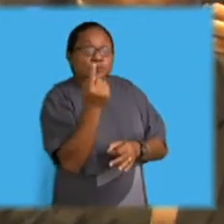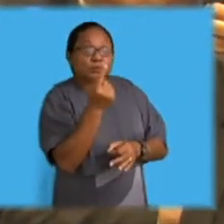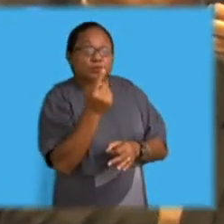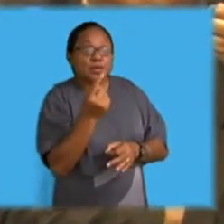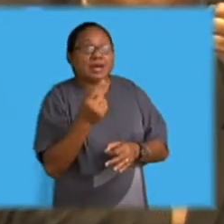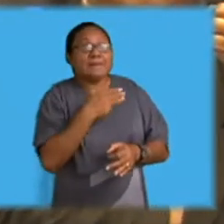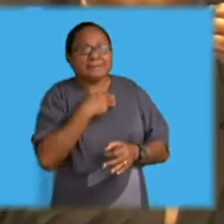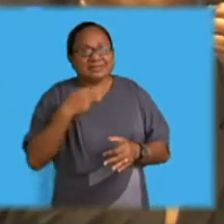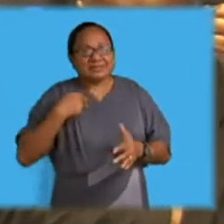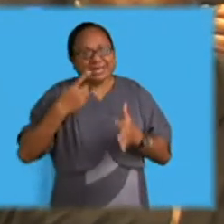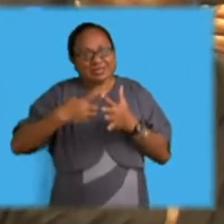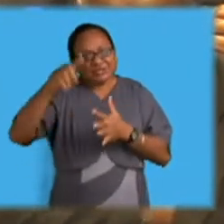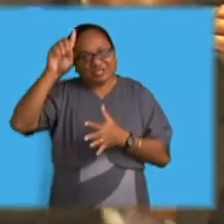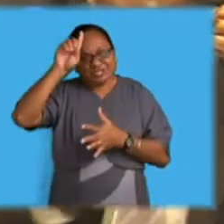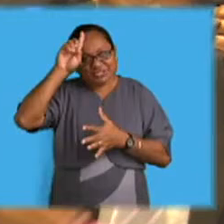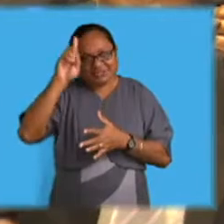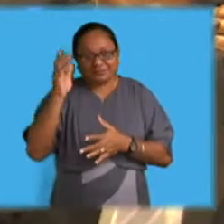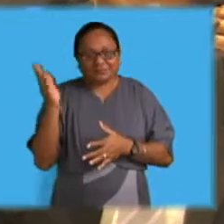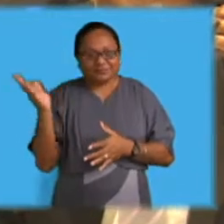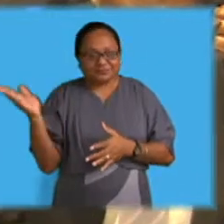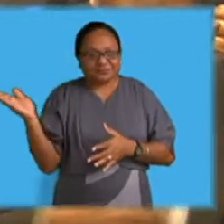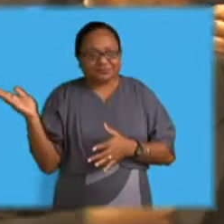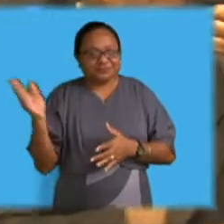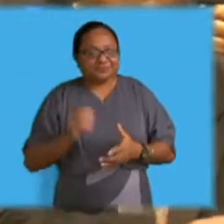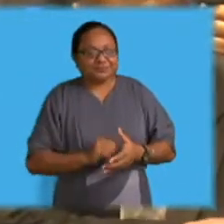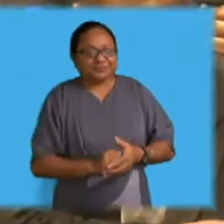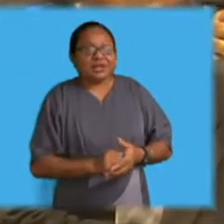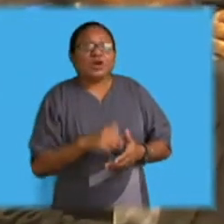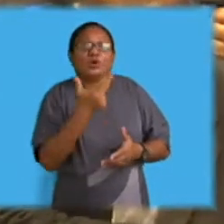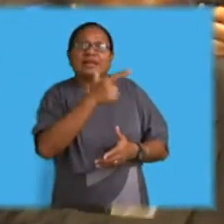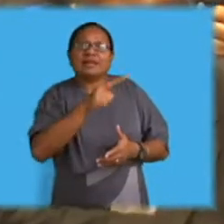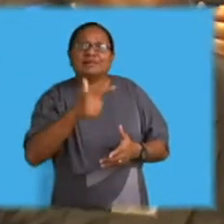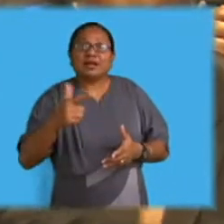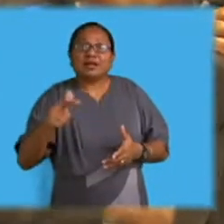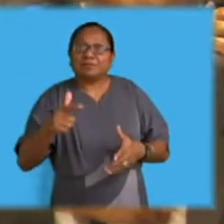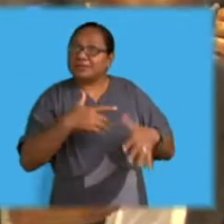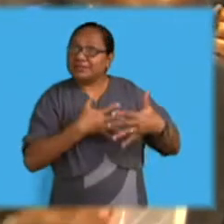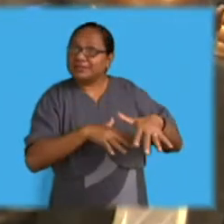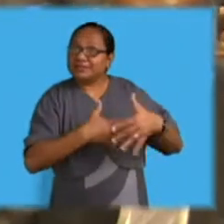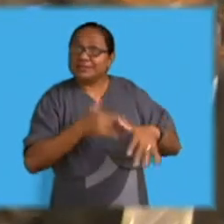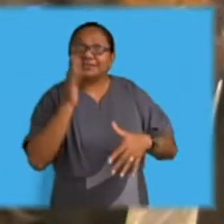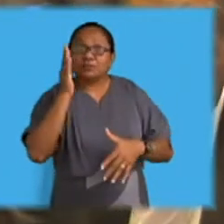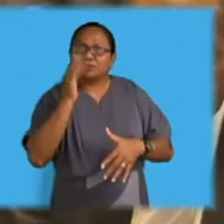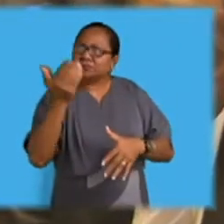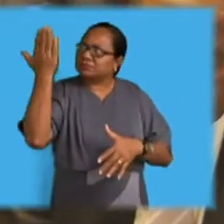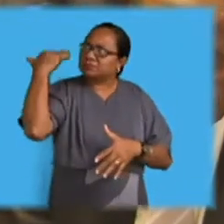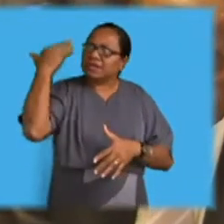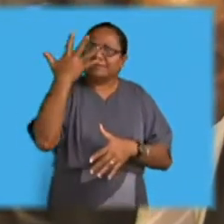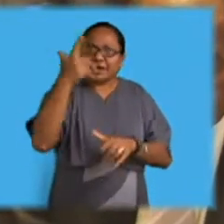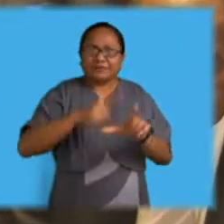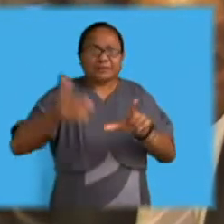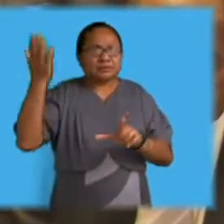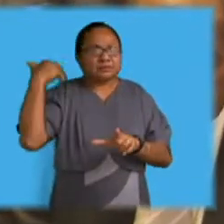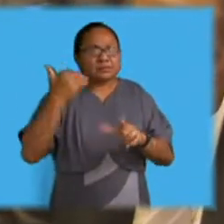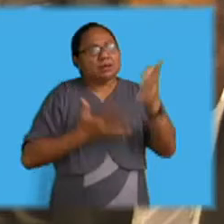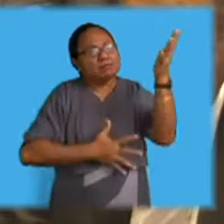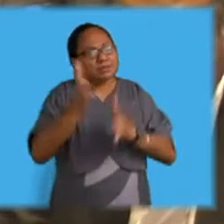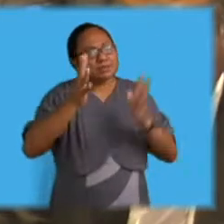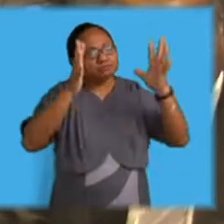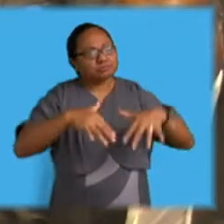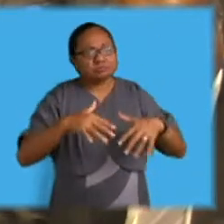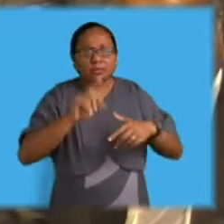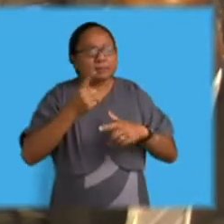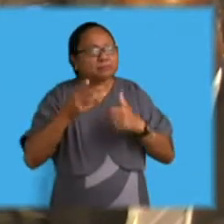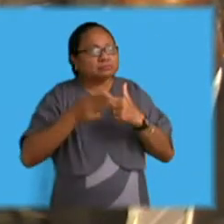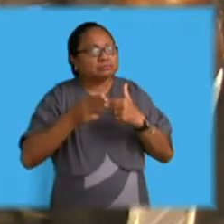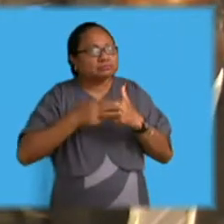for Education, Heritage and Arts. The Levuka Public School Hostel was burned 5 years ago and is still not